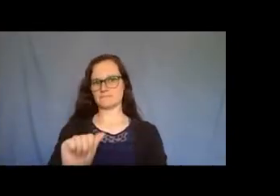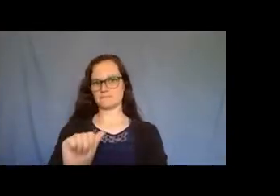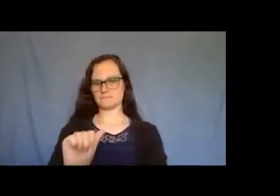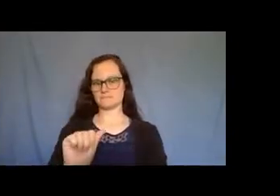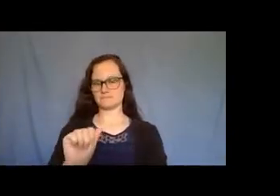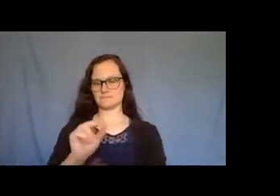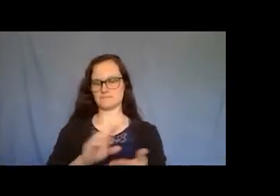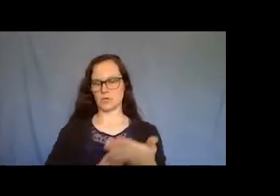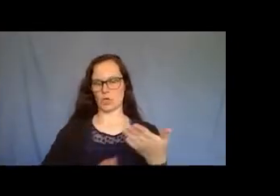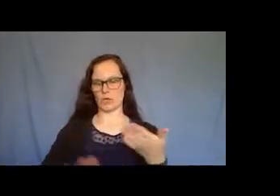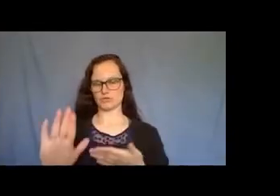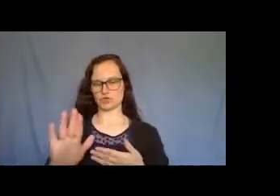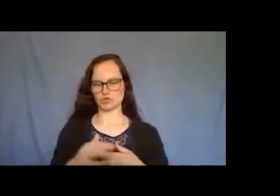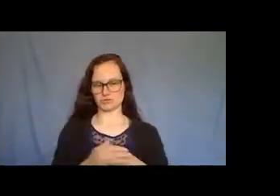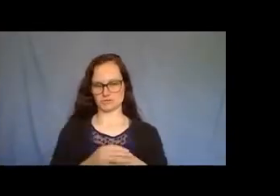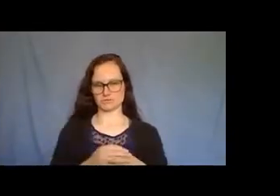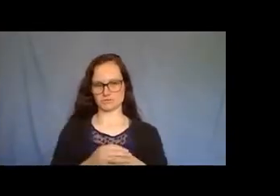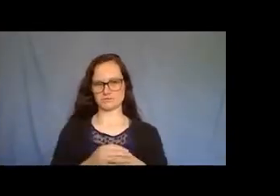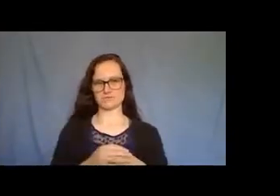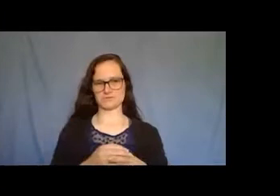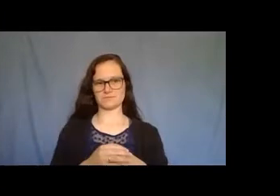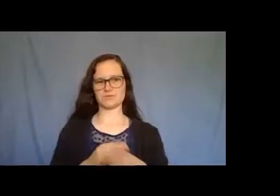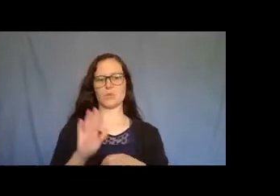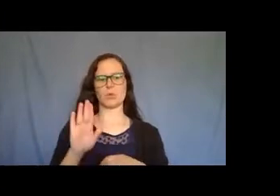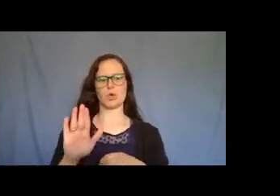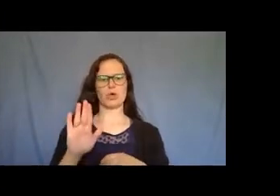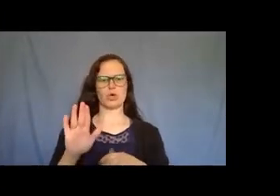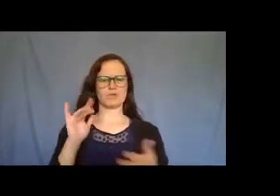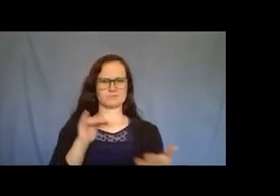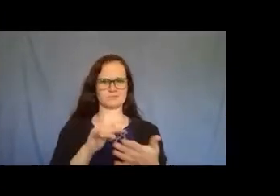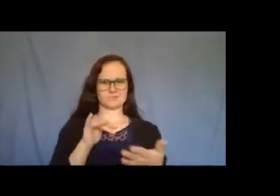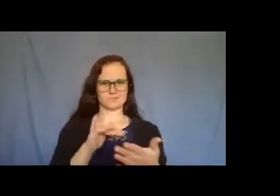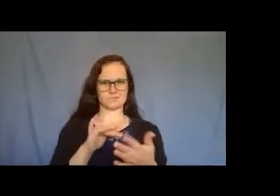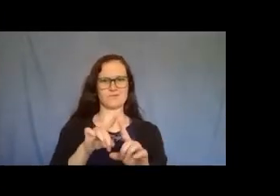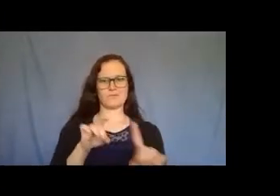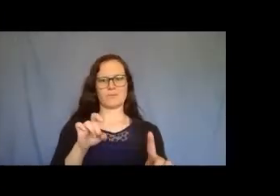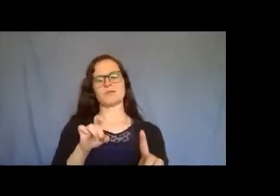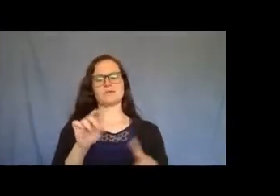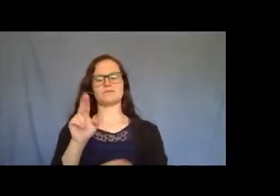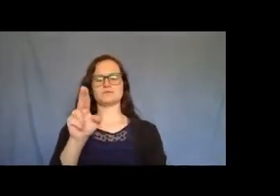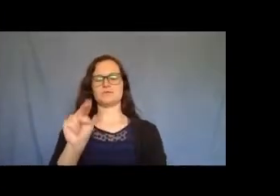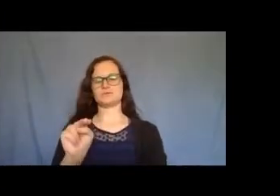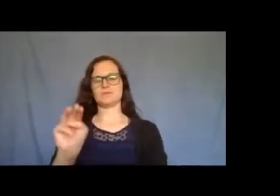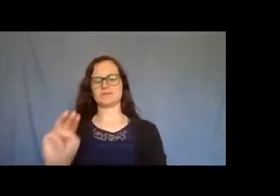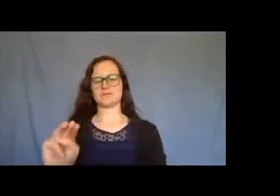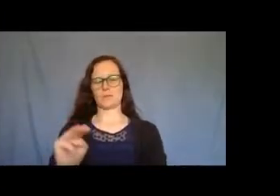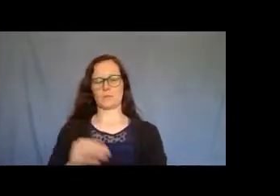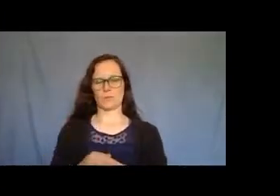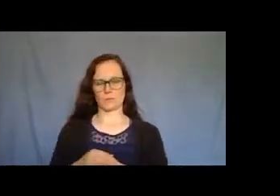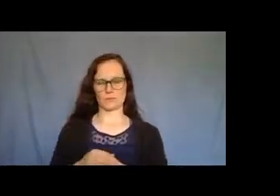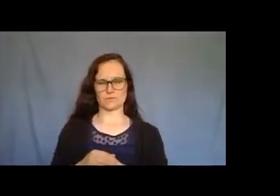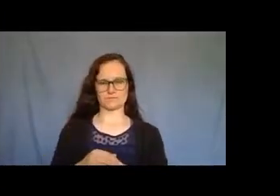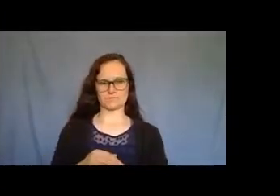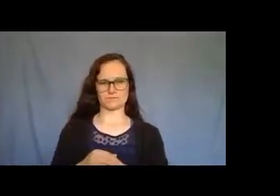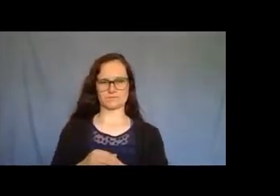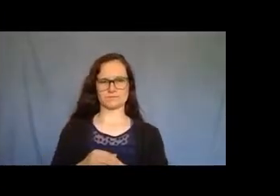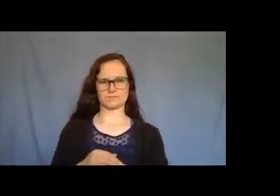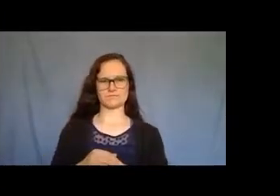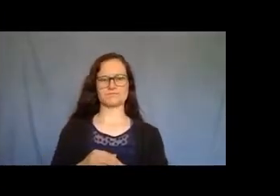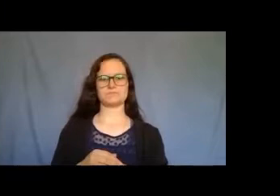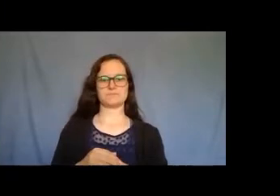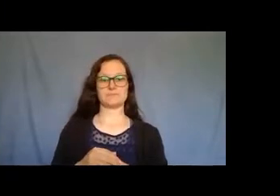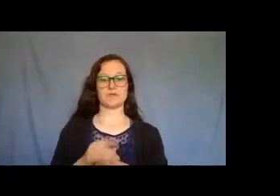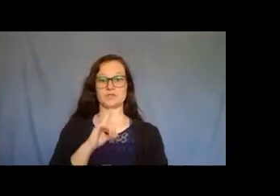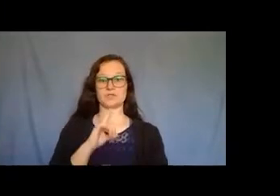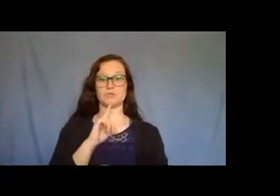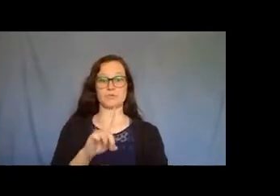Her undergraduate degree in Earth and Planetary Sciences is from the University of New Mexico. Johanna is well-versed in analytic inorganic